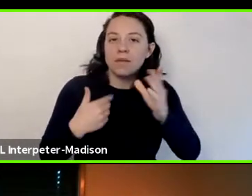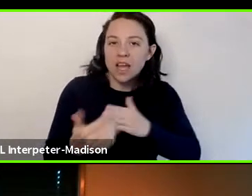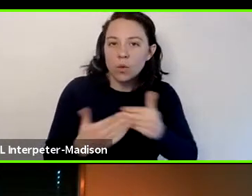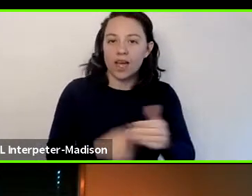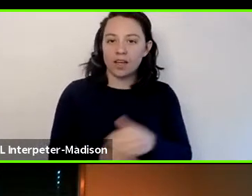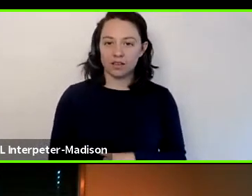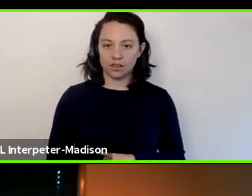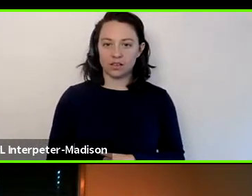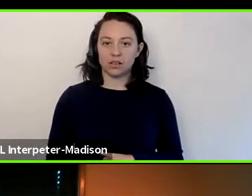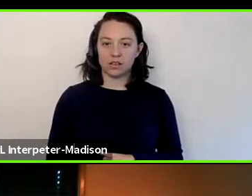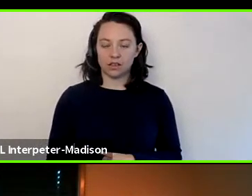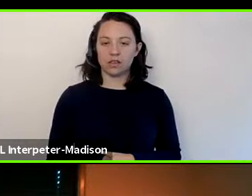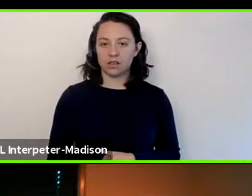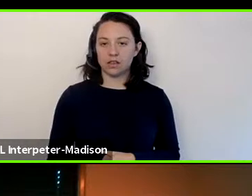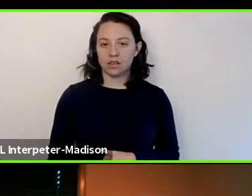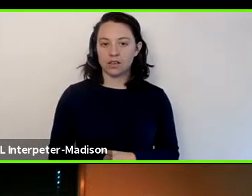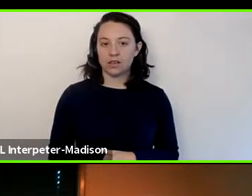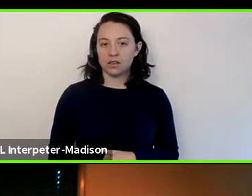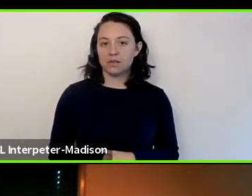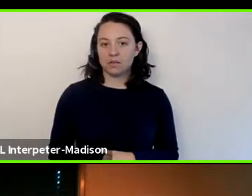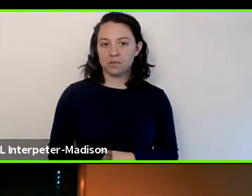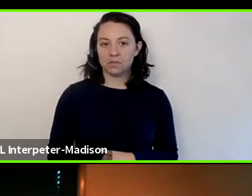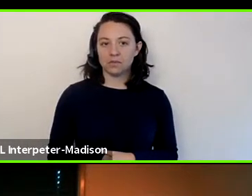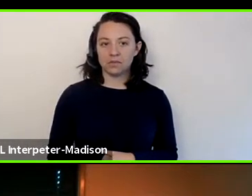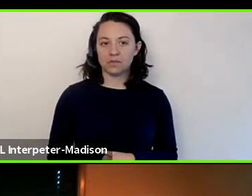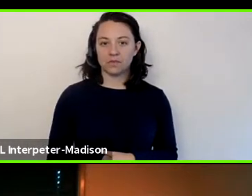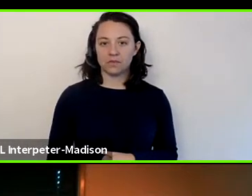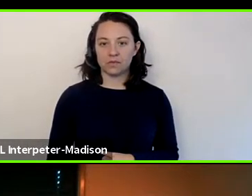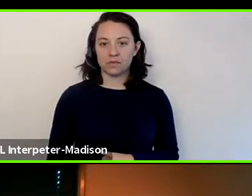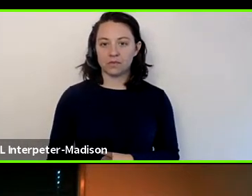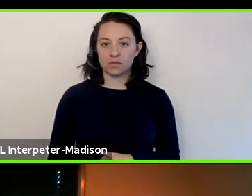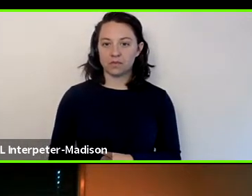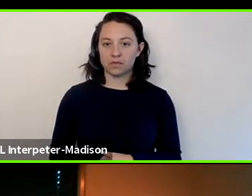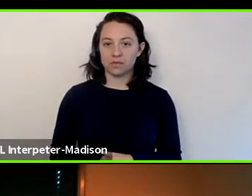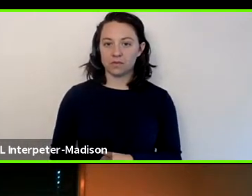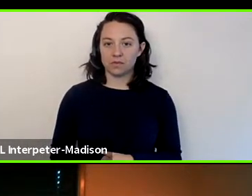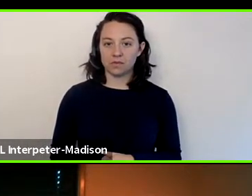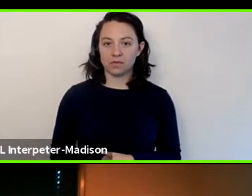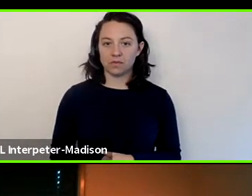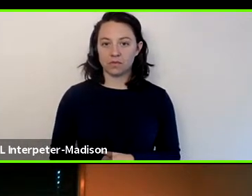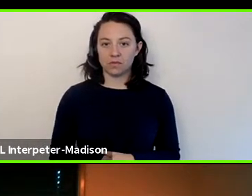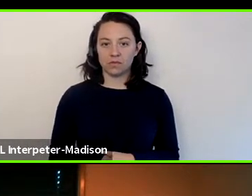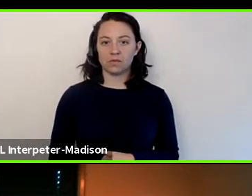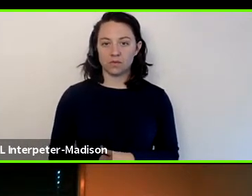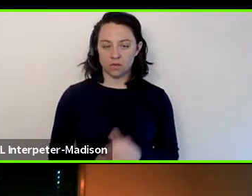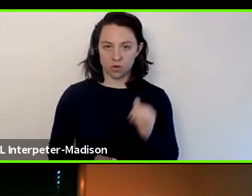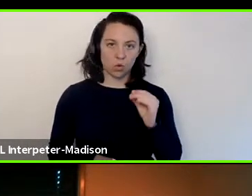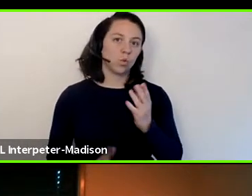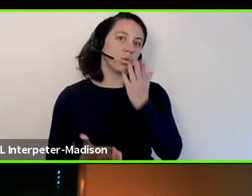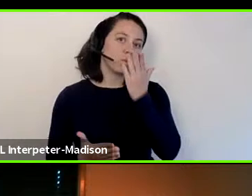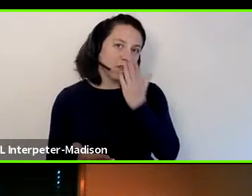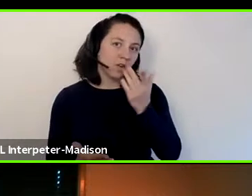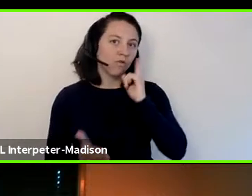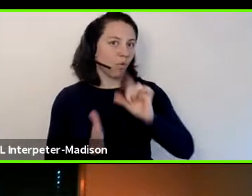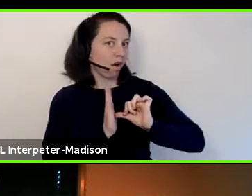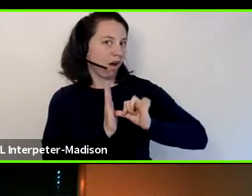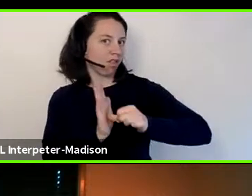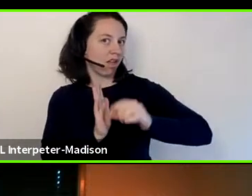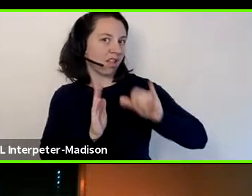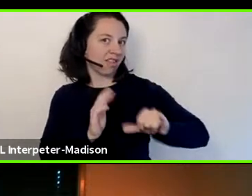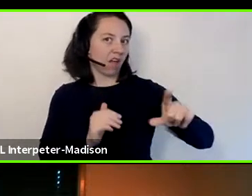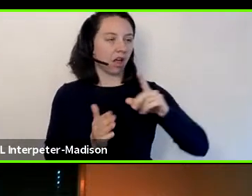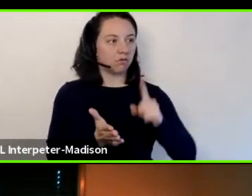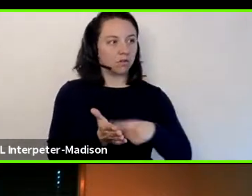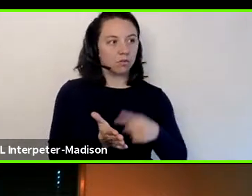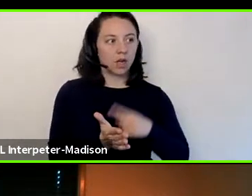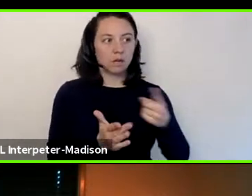of a good because a harm was done previously. So thank you for highlighting that. Again,